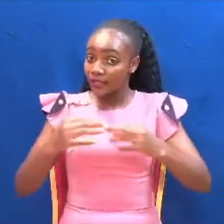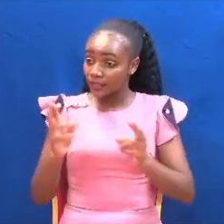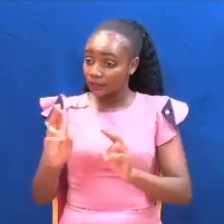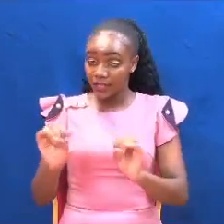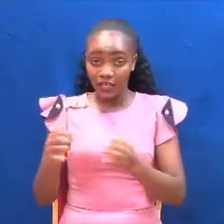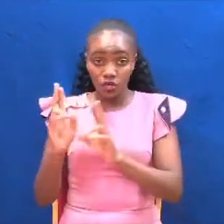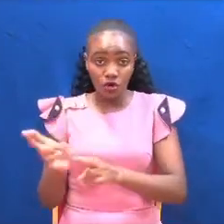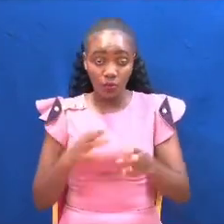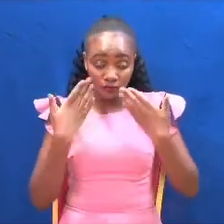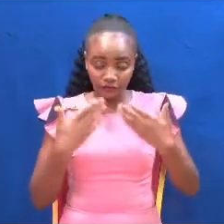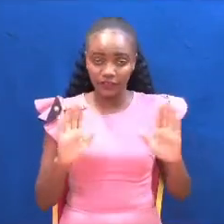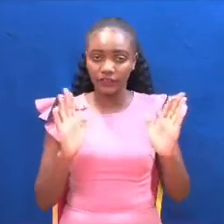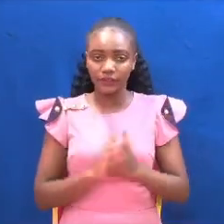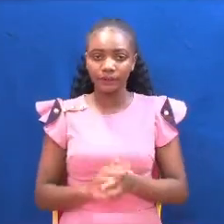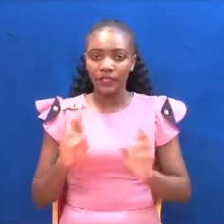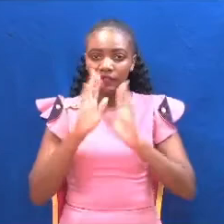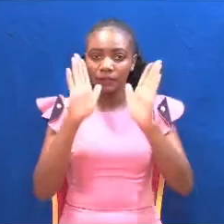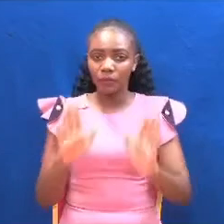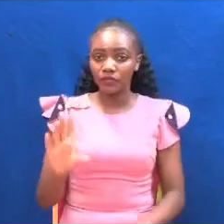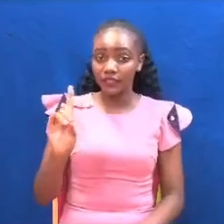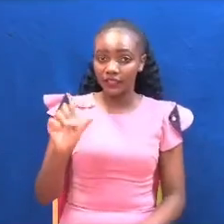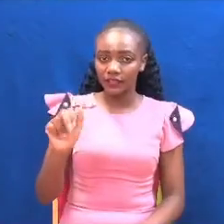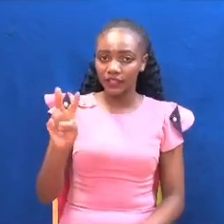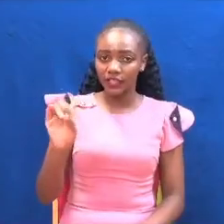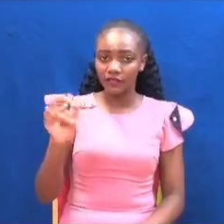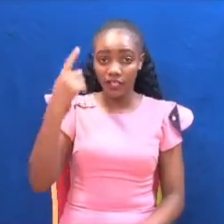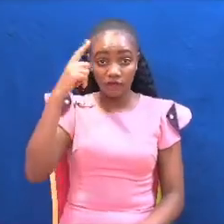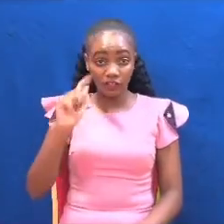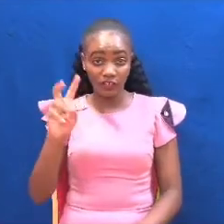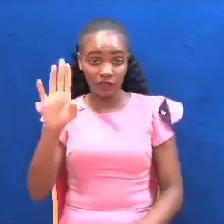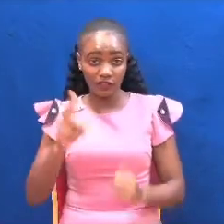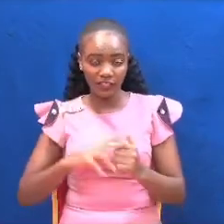I thank Kenyans. David Mudoka, TV 47, Nairobi.